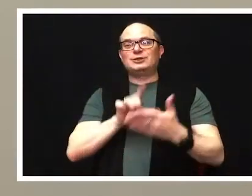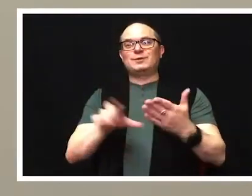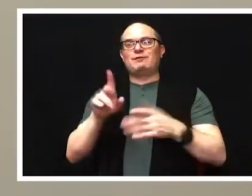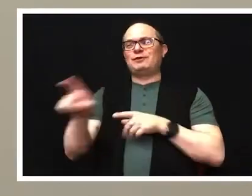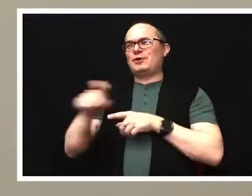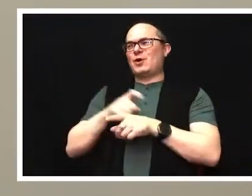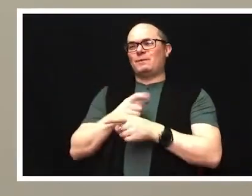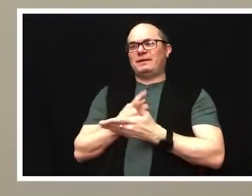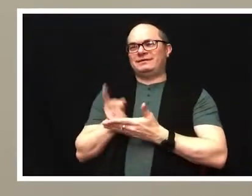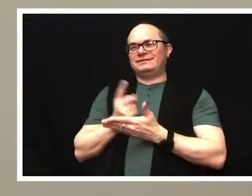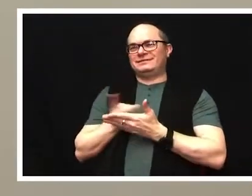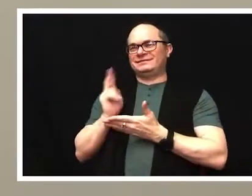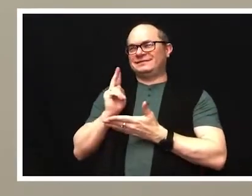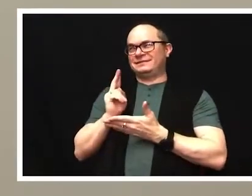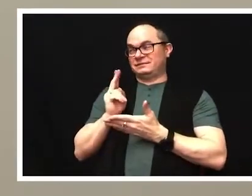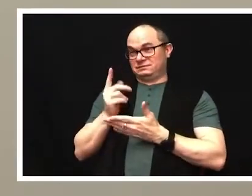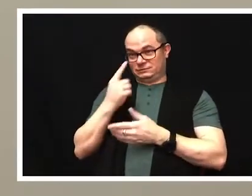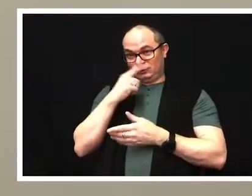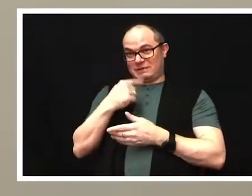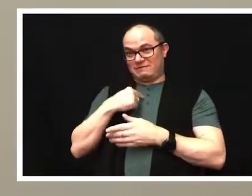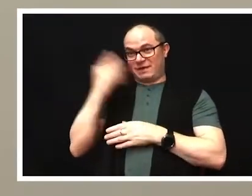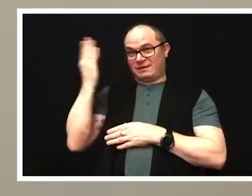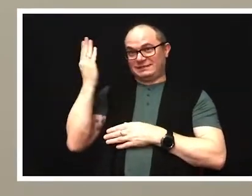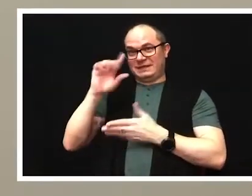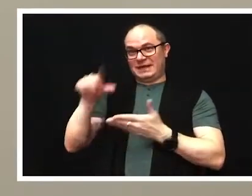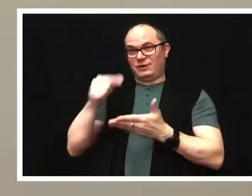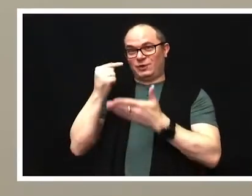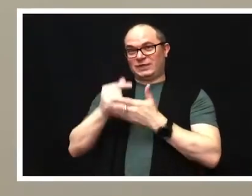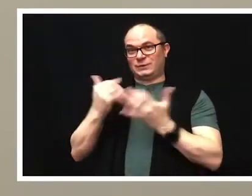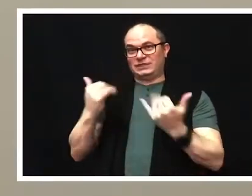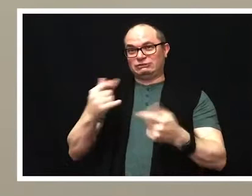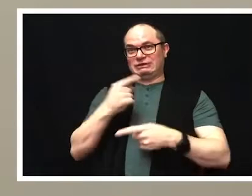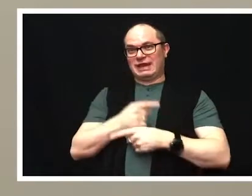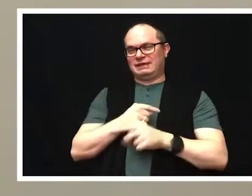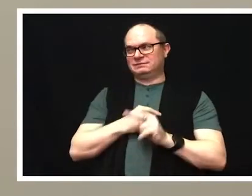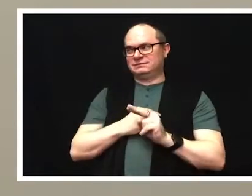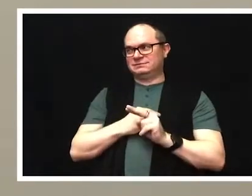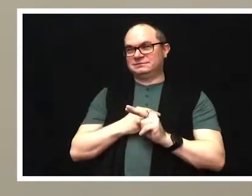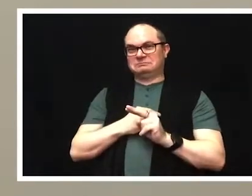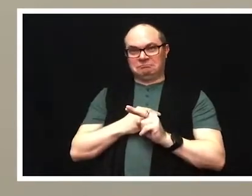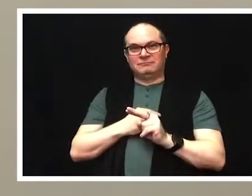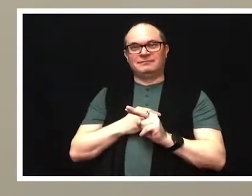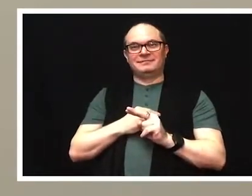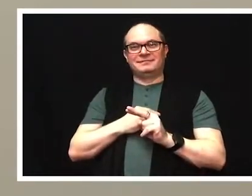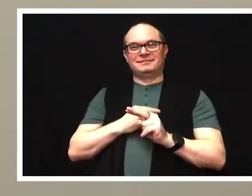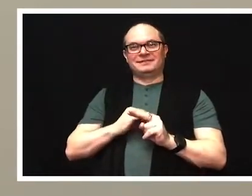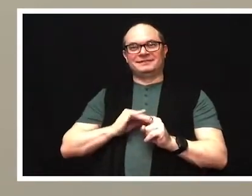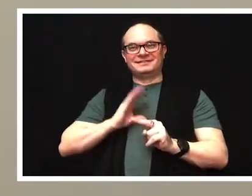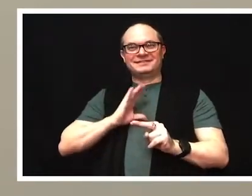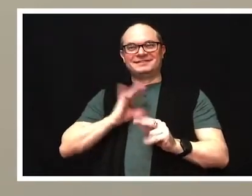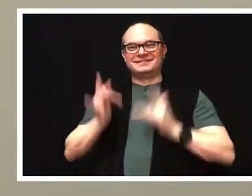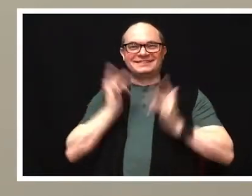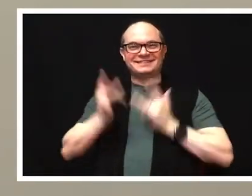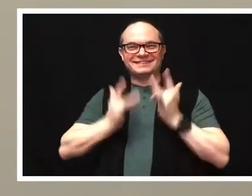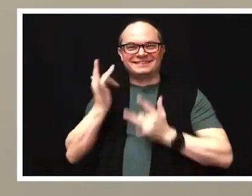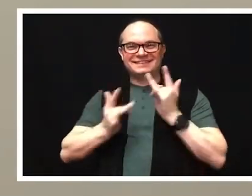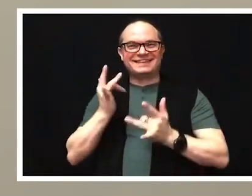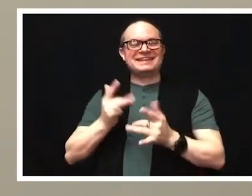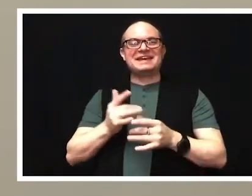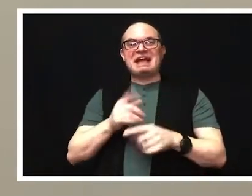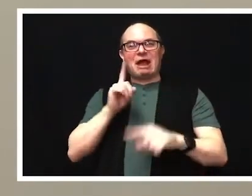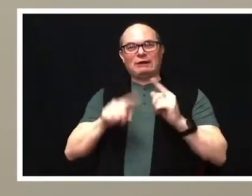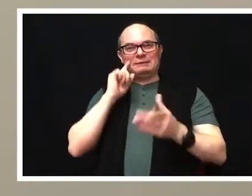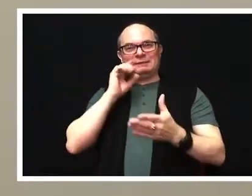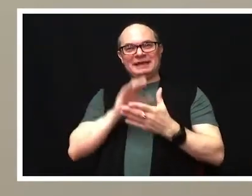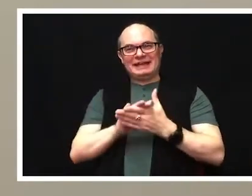Lamar called me a few weeks ago to ask if I would be one of the speakers at this graduation today, I was immediately filled with excitement. I